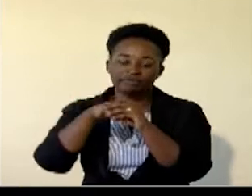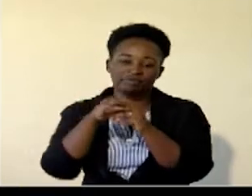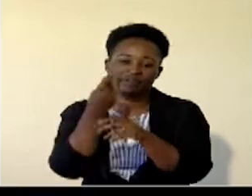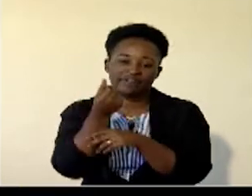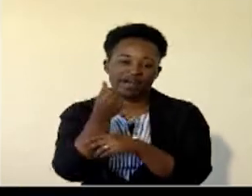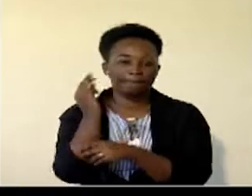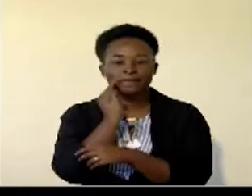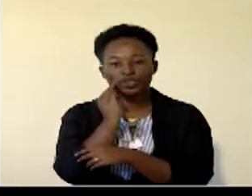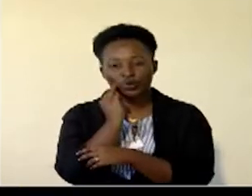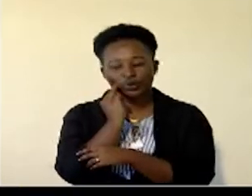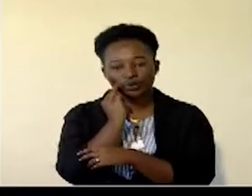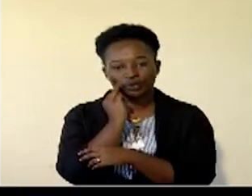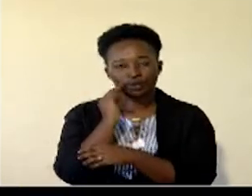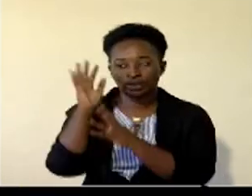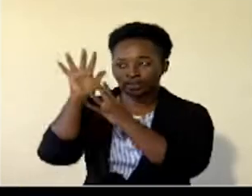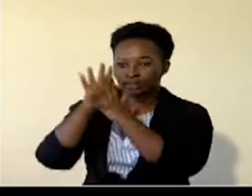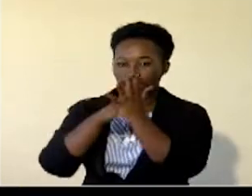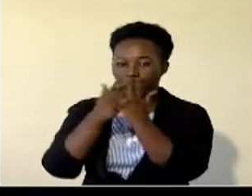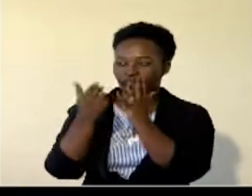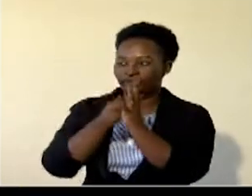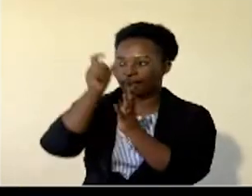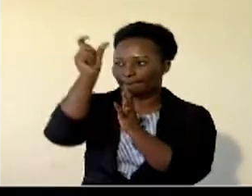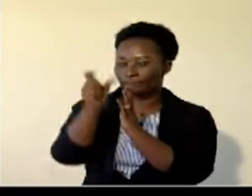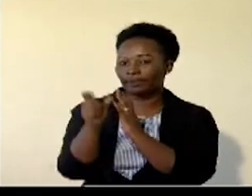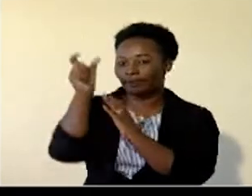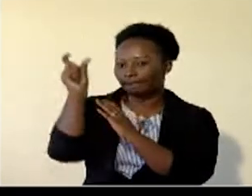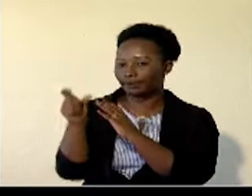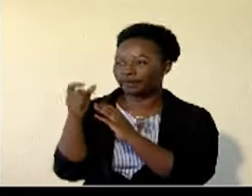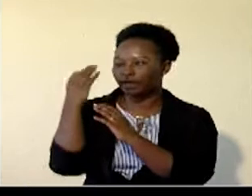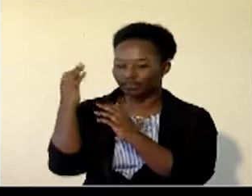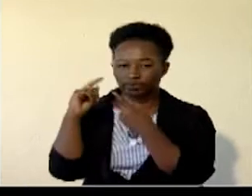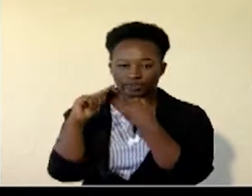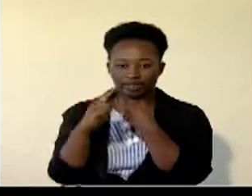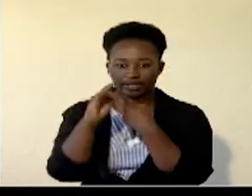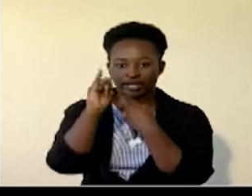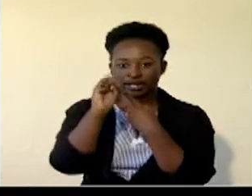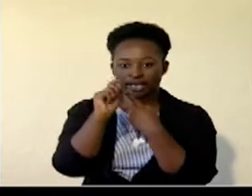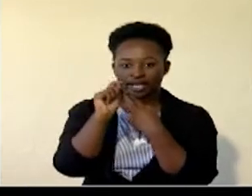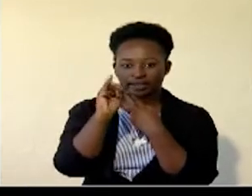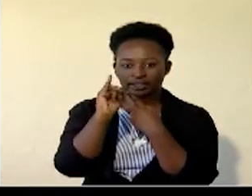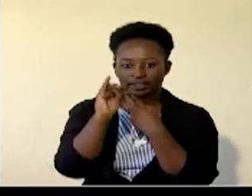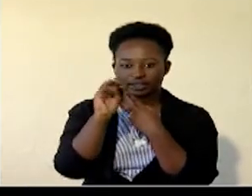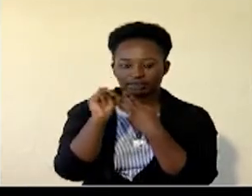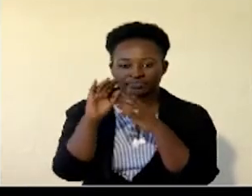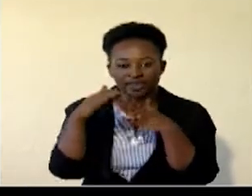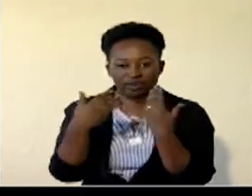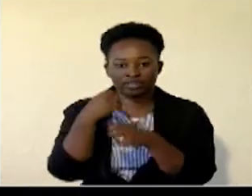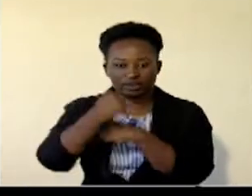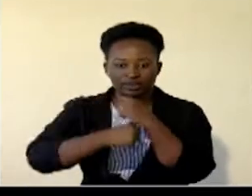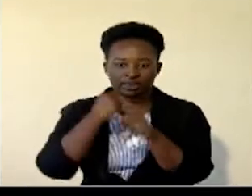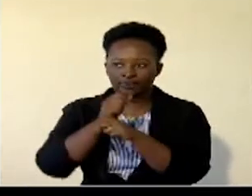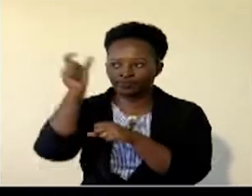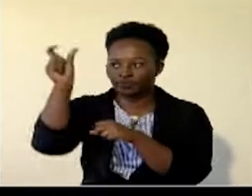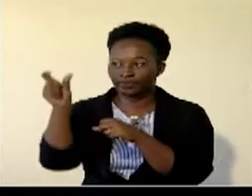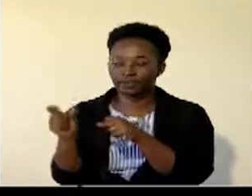a table which has 3 columns, item or year. We have the column of